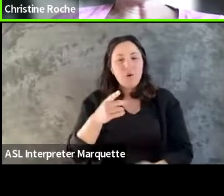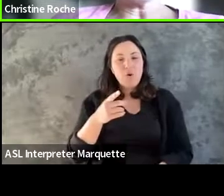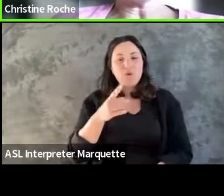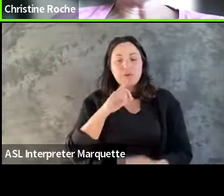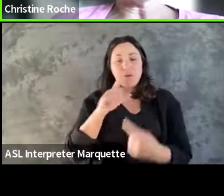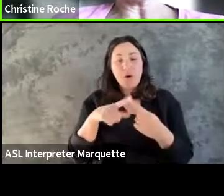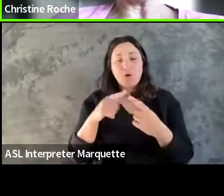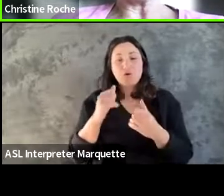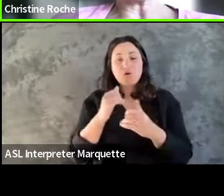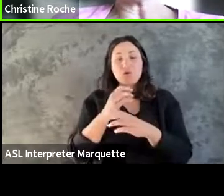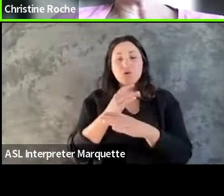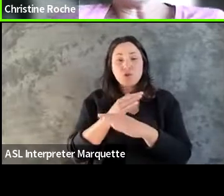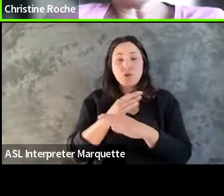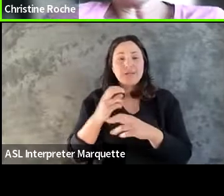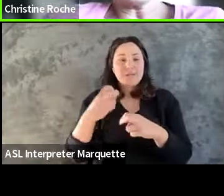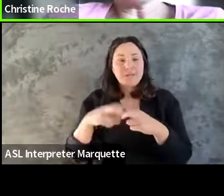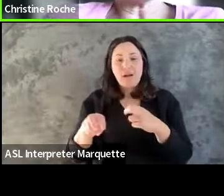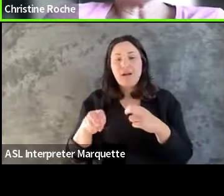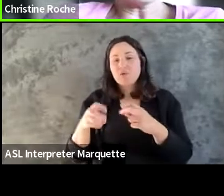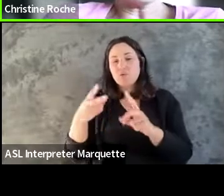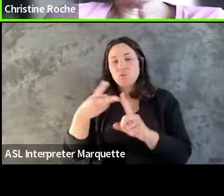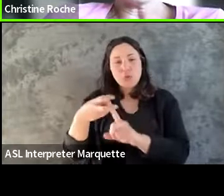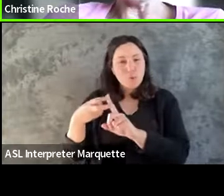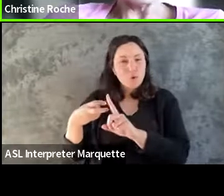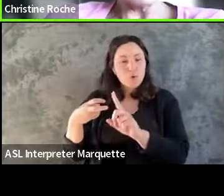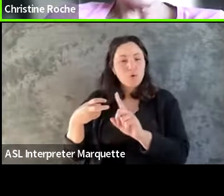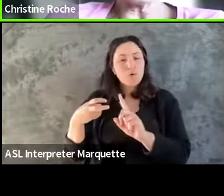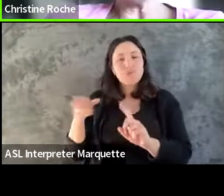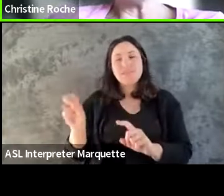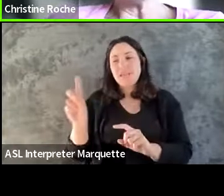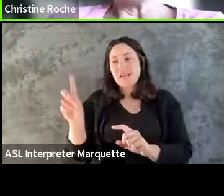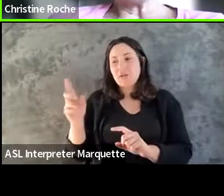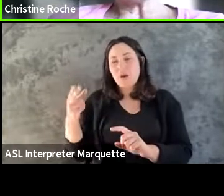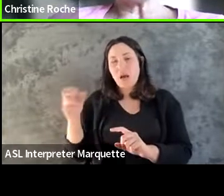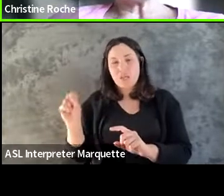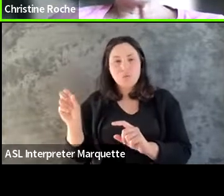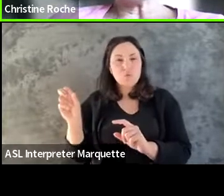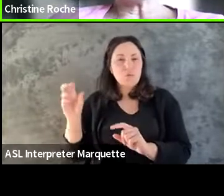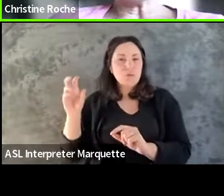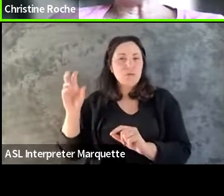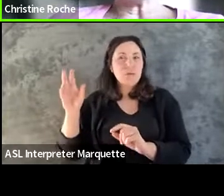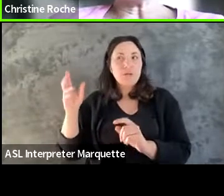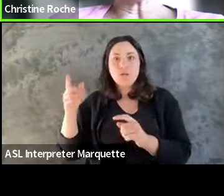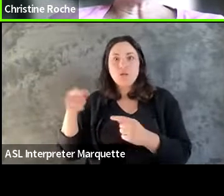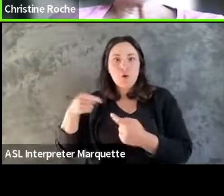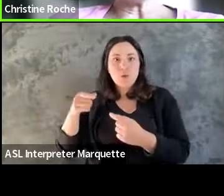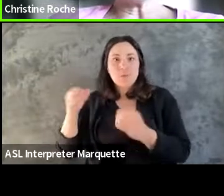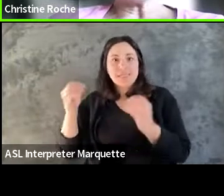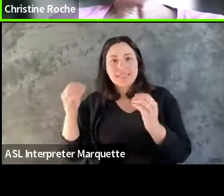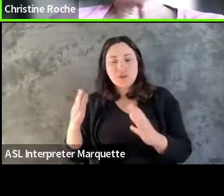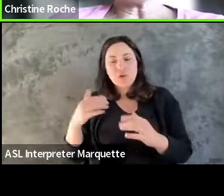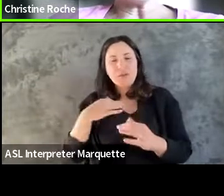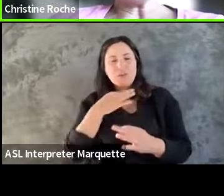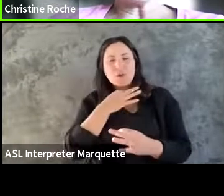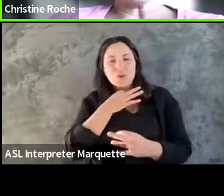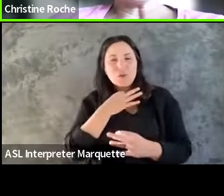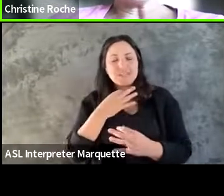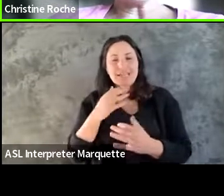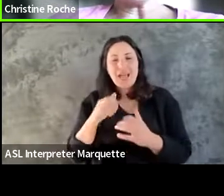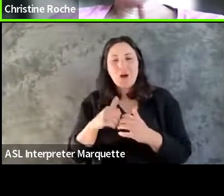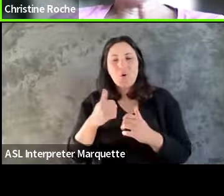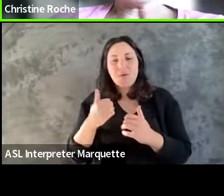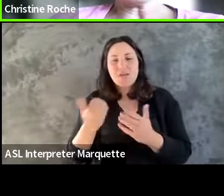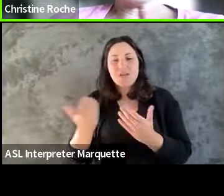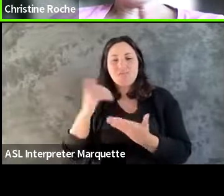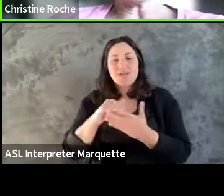is difficult to recruit, difficult what San Diego High is going through. But I'm just wondering if there's a way that we could reevaluate